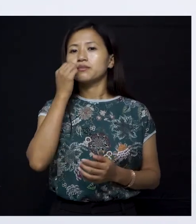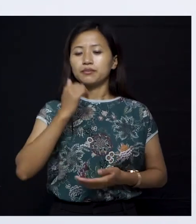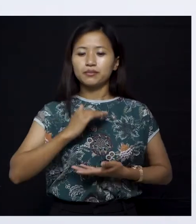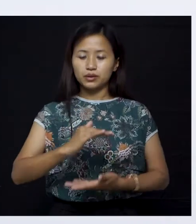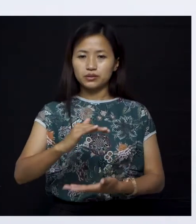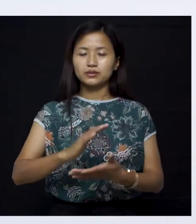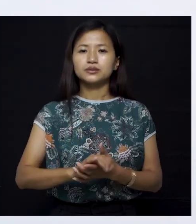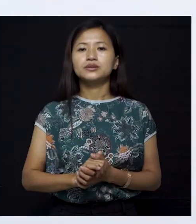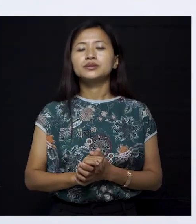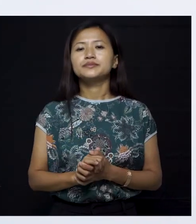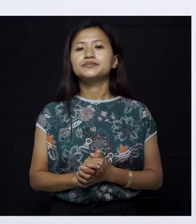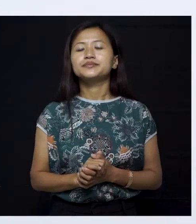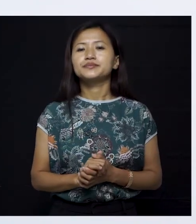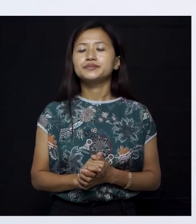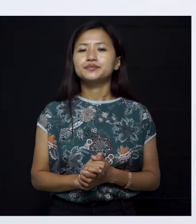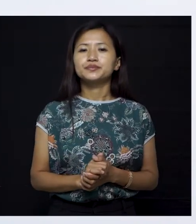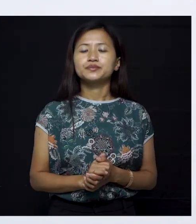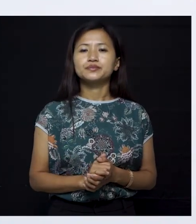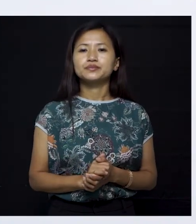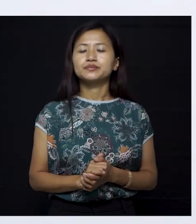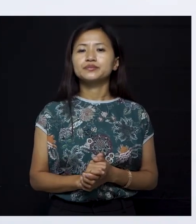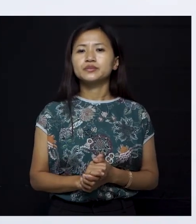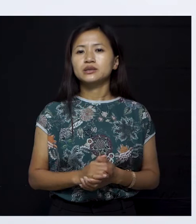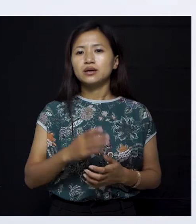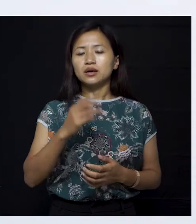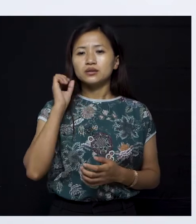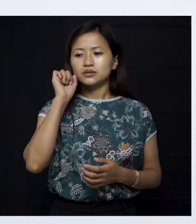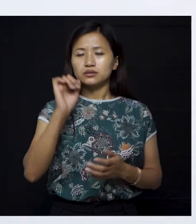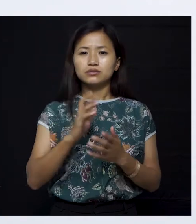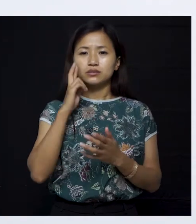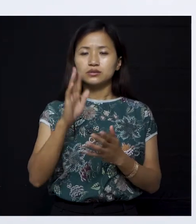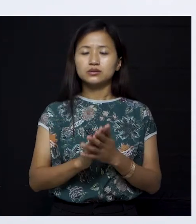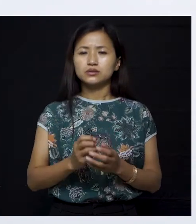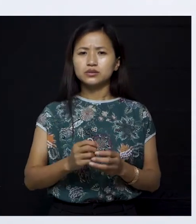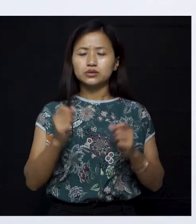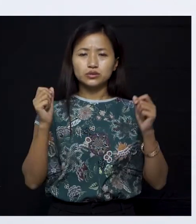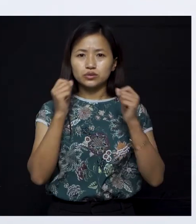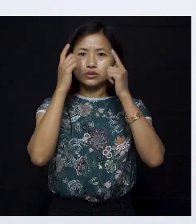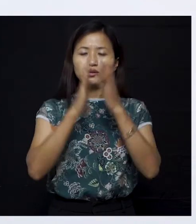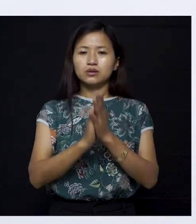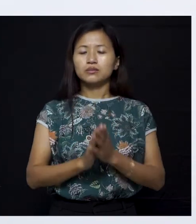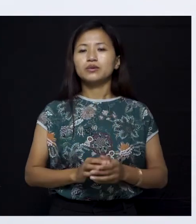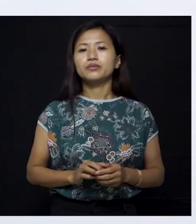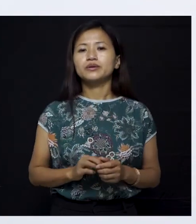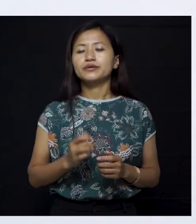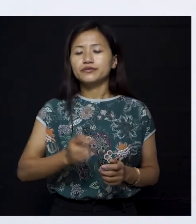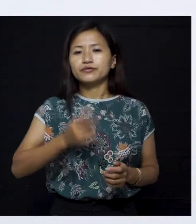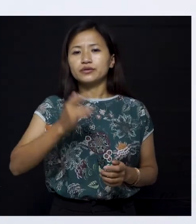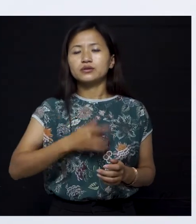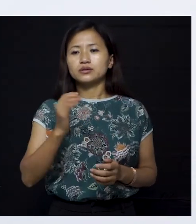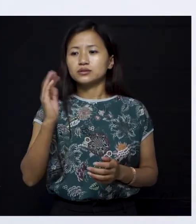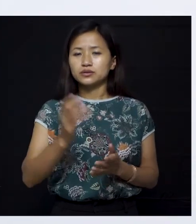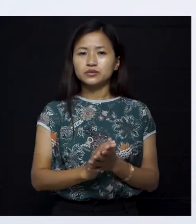wish Bartley for his journey. And she was in such a shocked moment that she could not say anything. It felt like